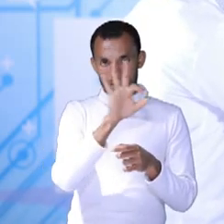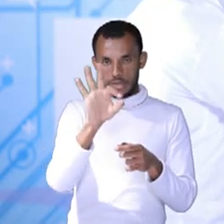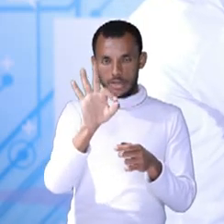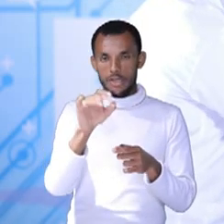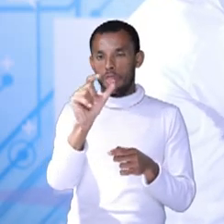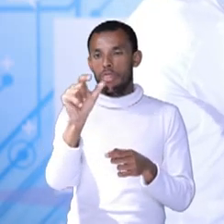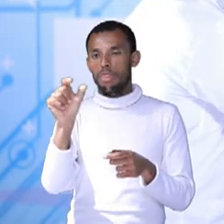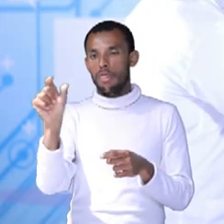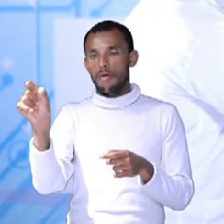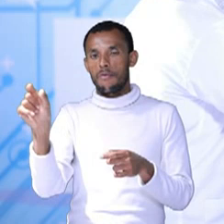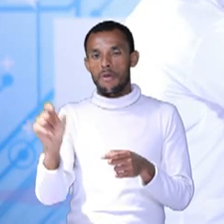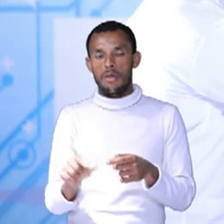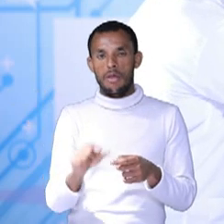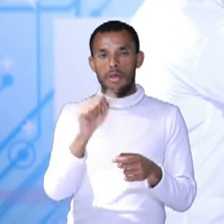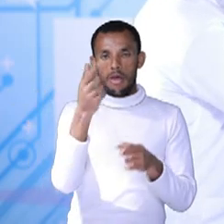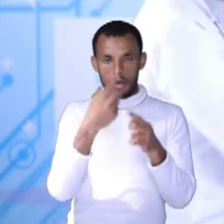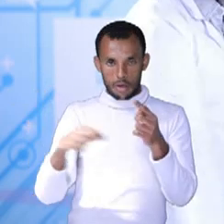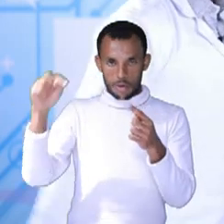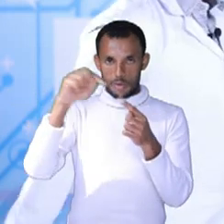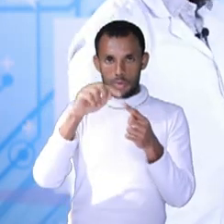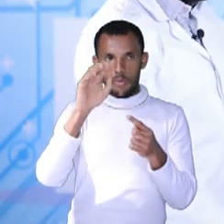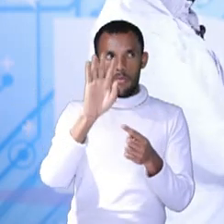interval a to b,